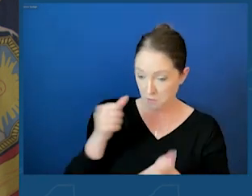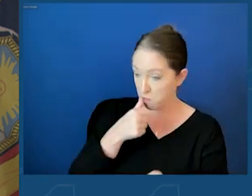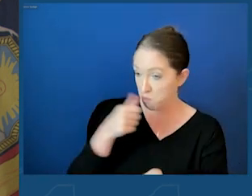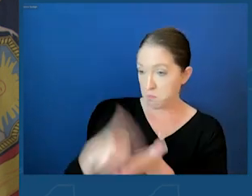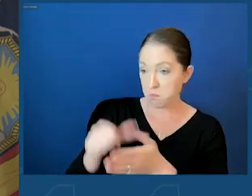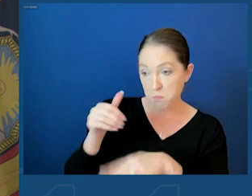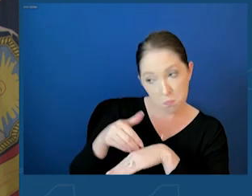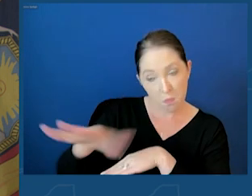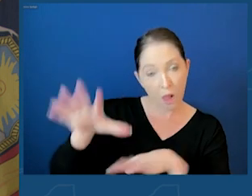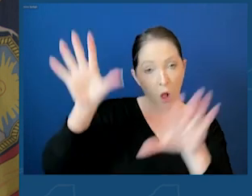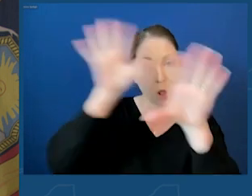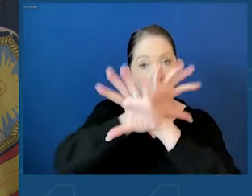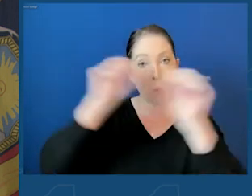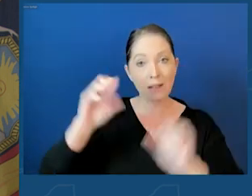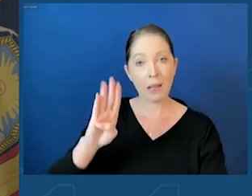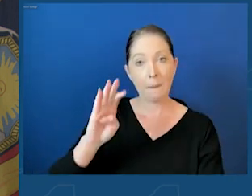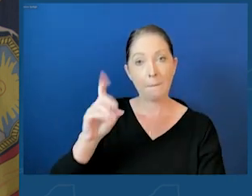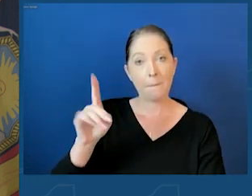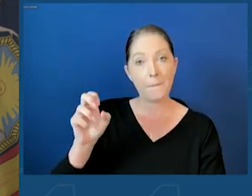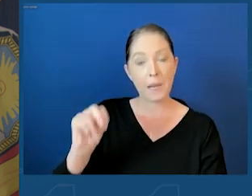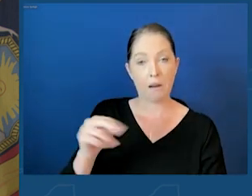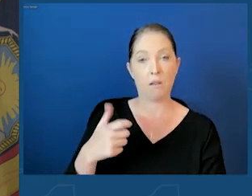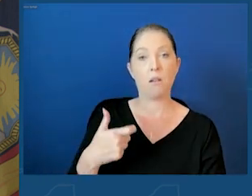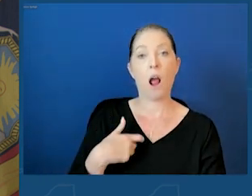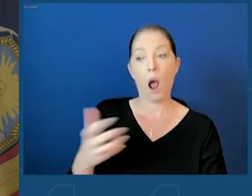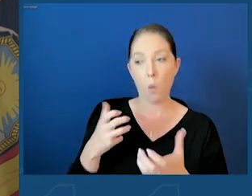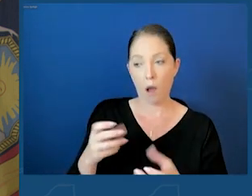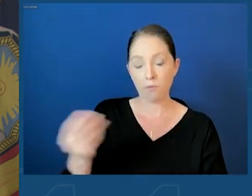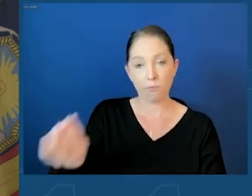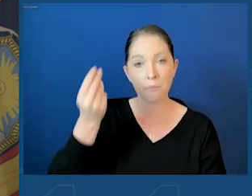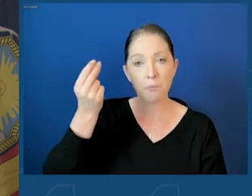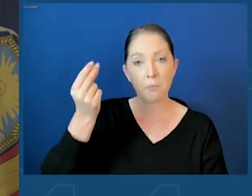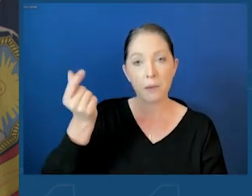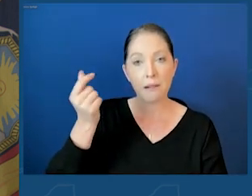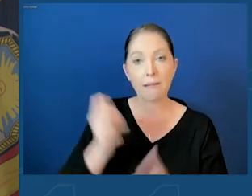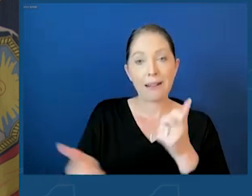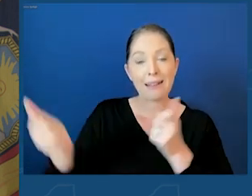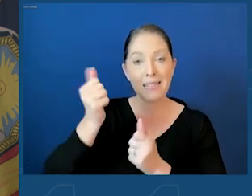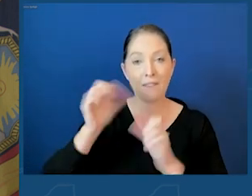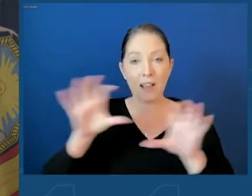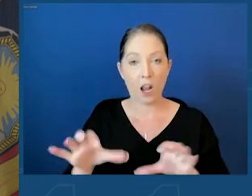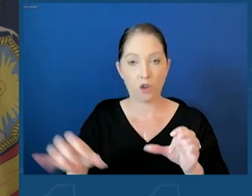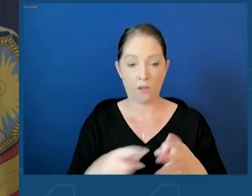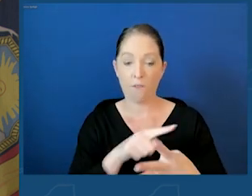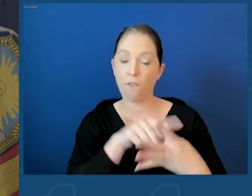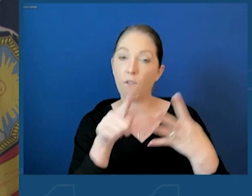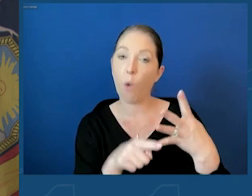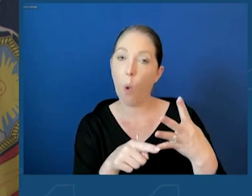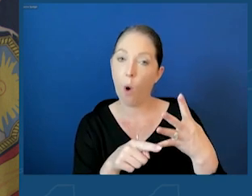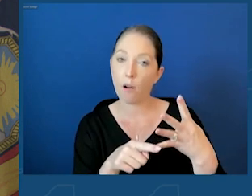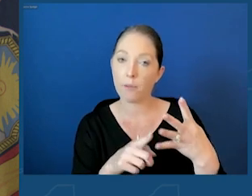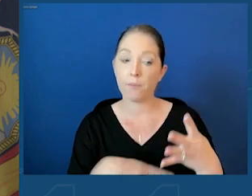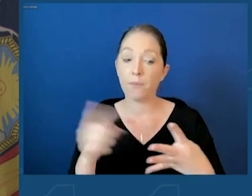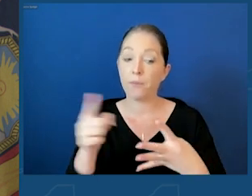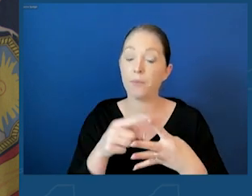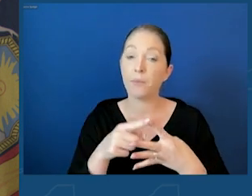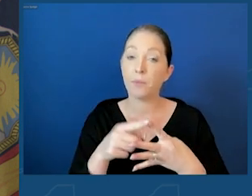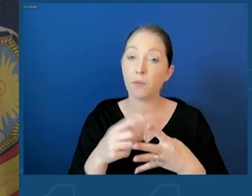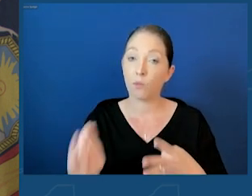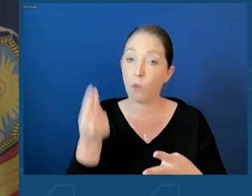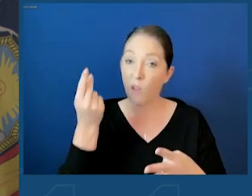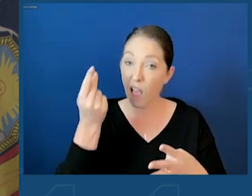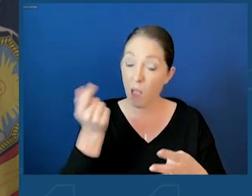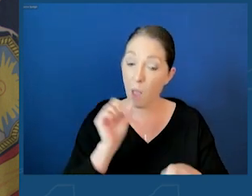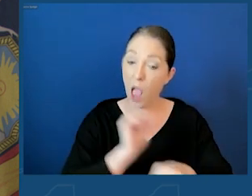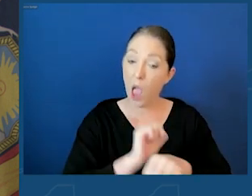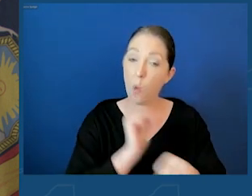formally requesting immediate executive action in 4 key areas. First, expedited work authorization